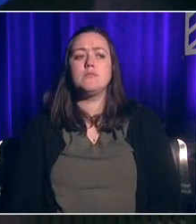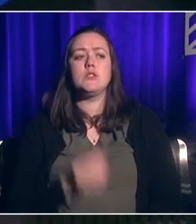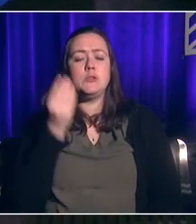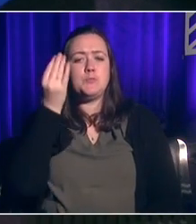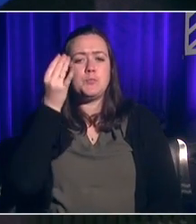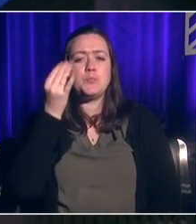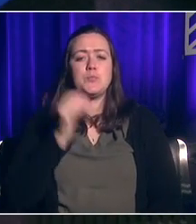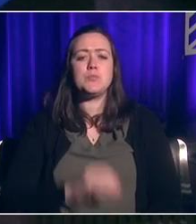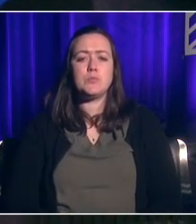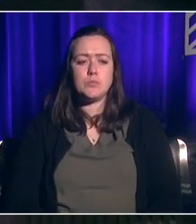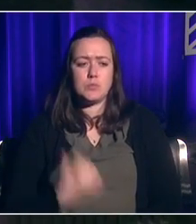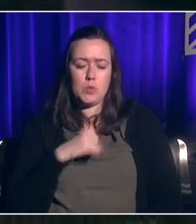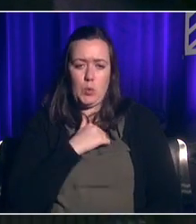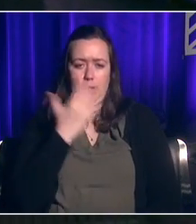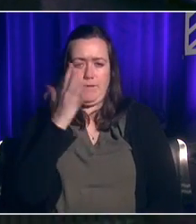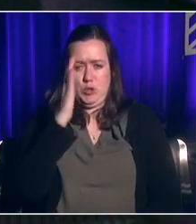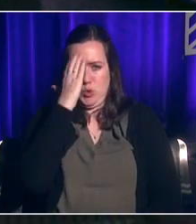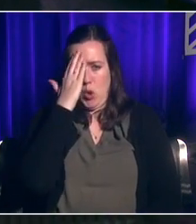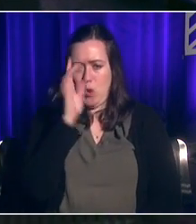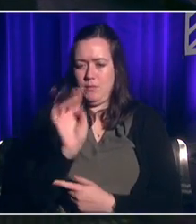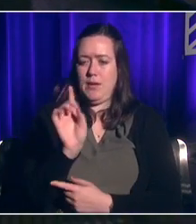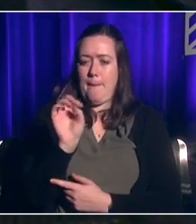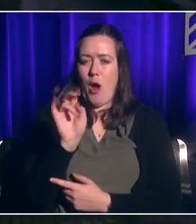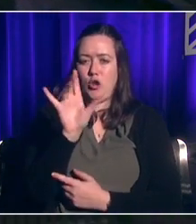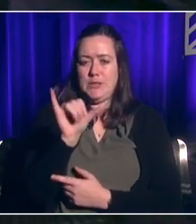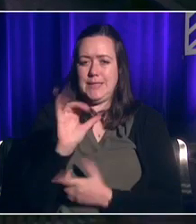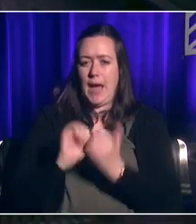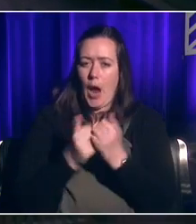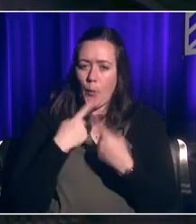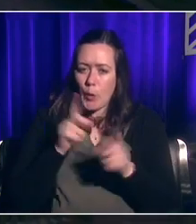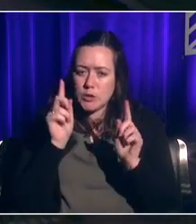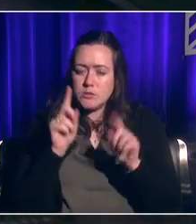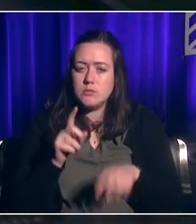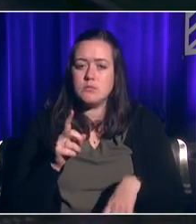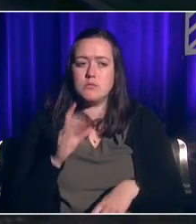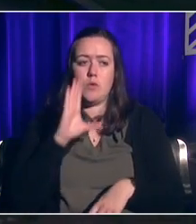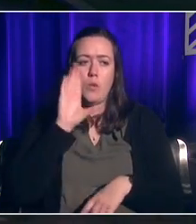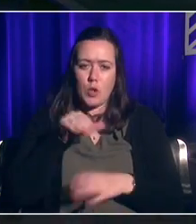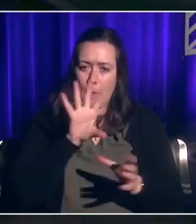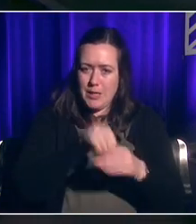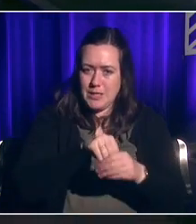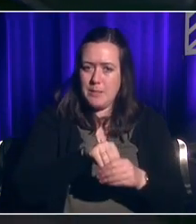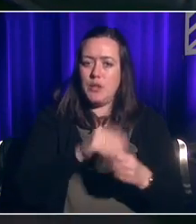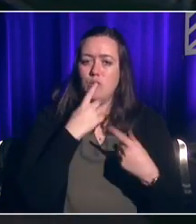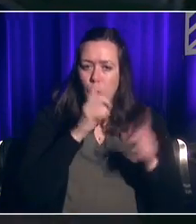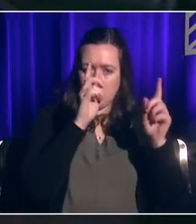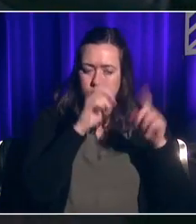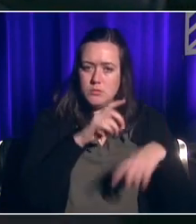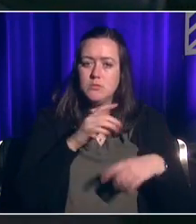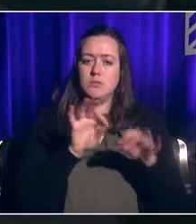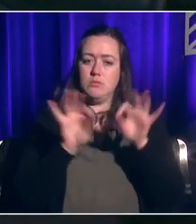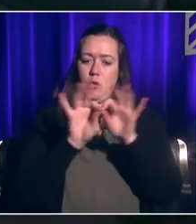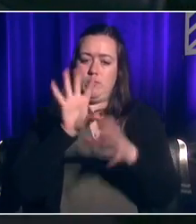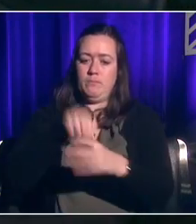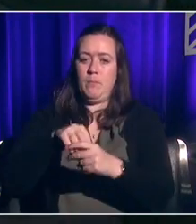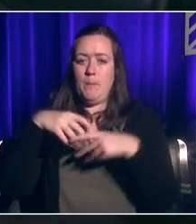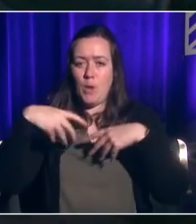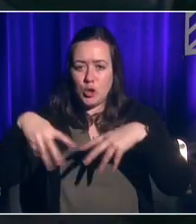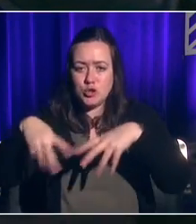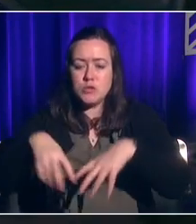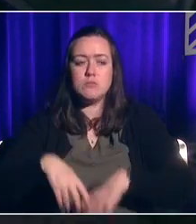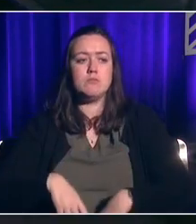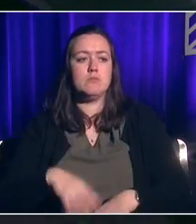We know how our democracy works. We know how participation works. It's important to march. It's important to call your members of